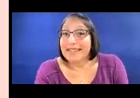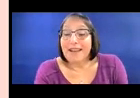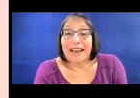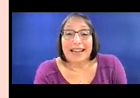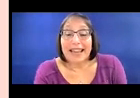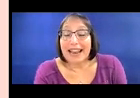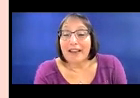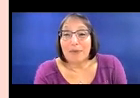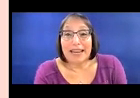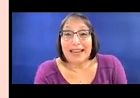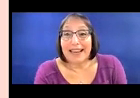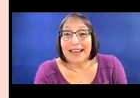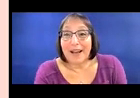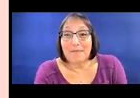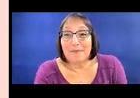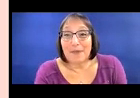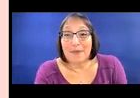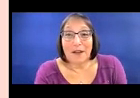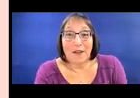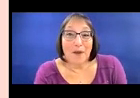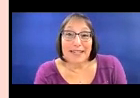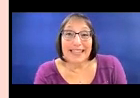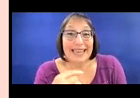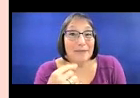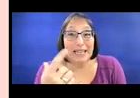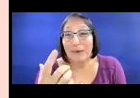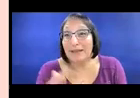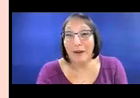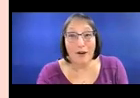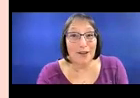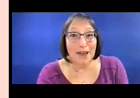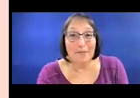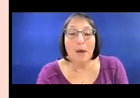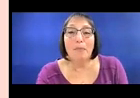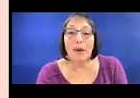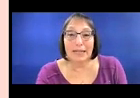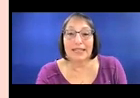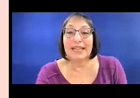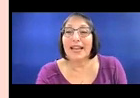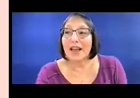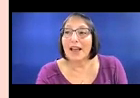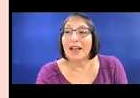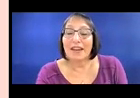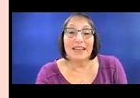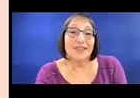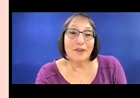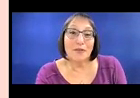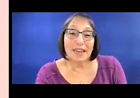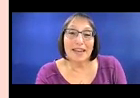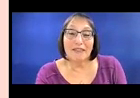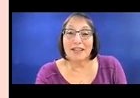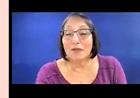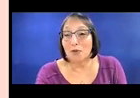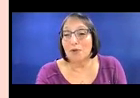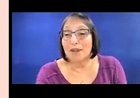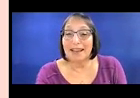It's not going to hit everybody on the right, the same taste buds all the time, but they need to know they can